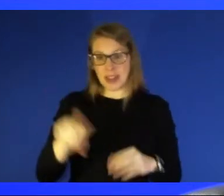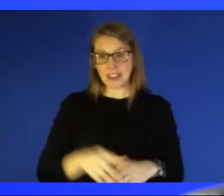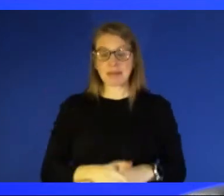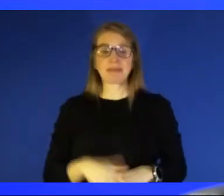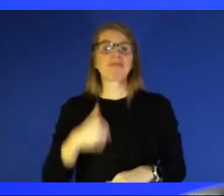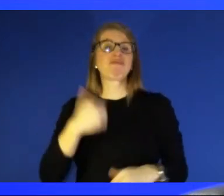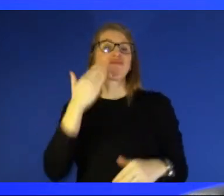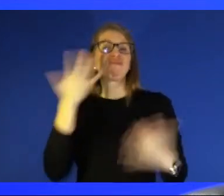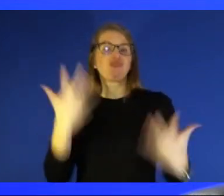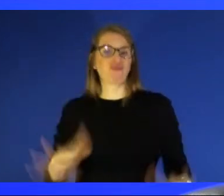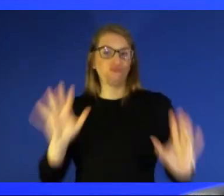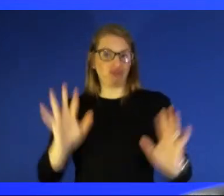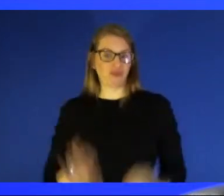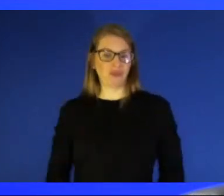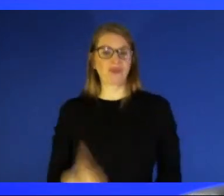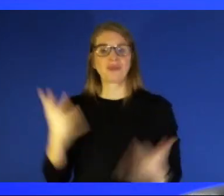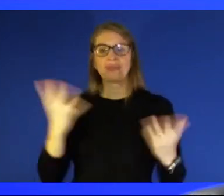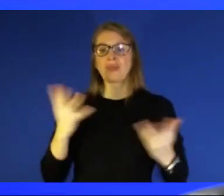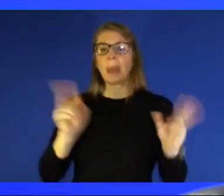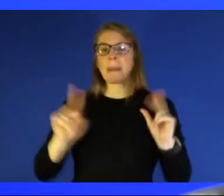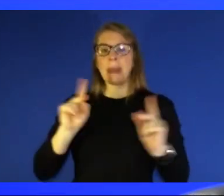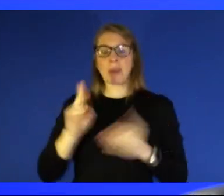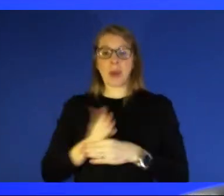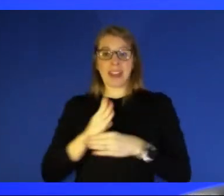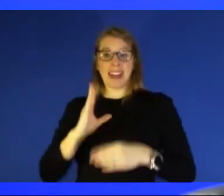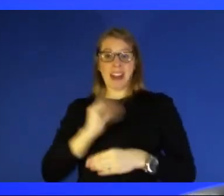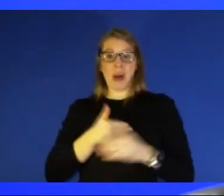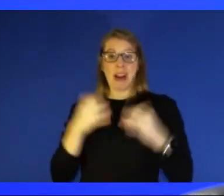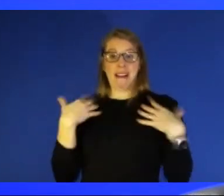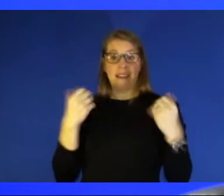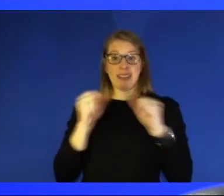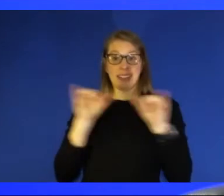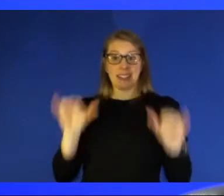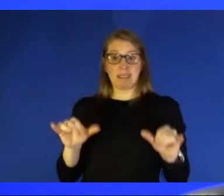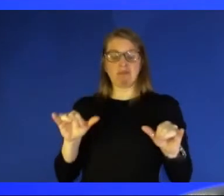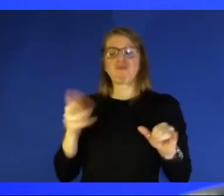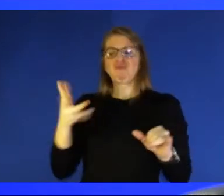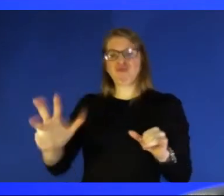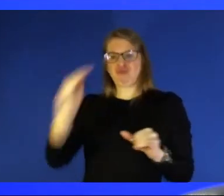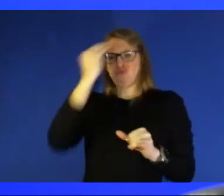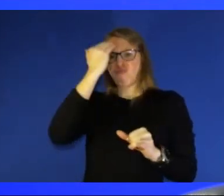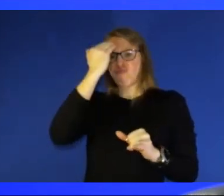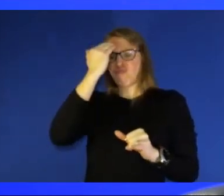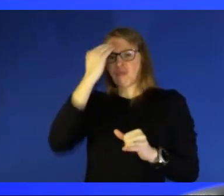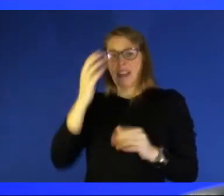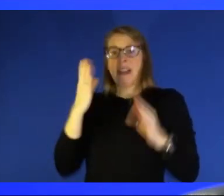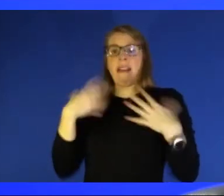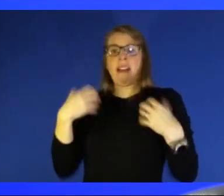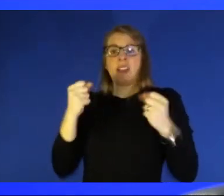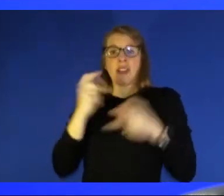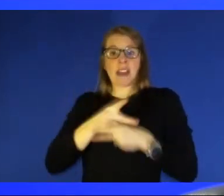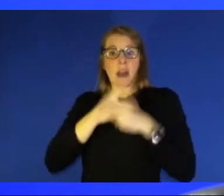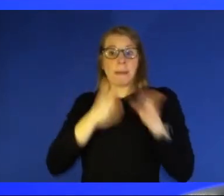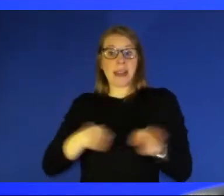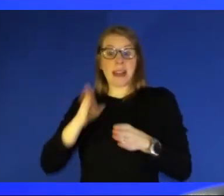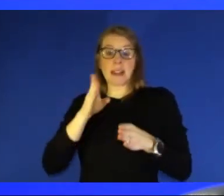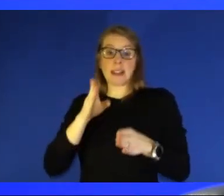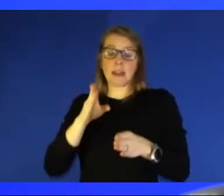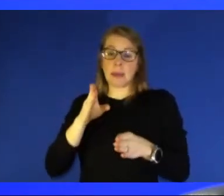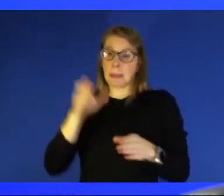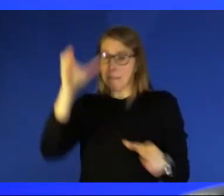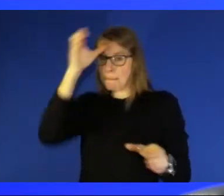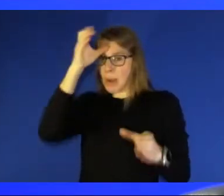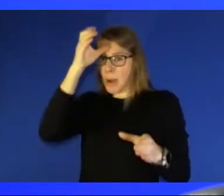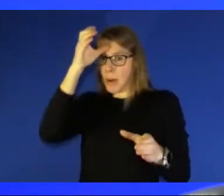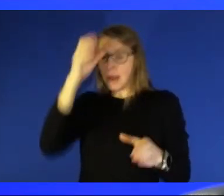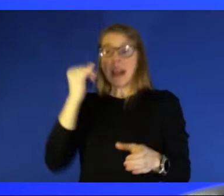is that we have people within our health system who are trained at knowing those healthcare plans very well. And if a patient is